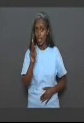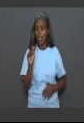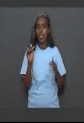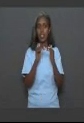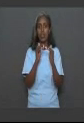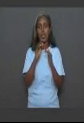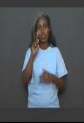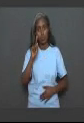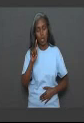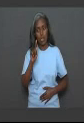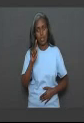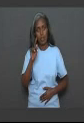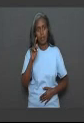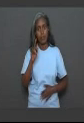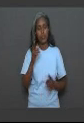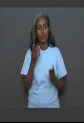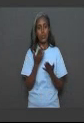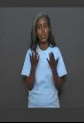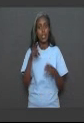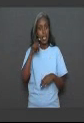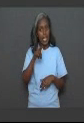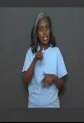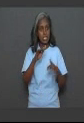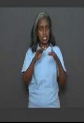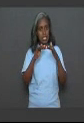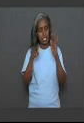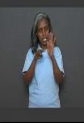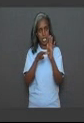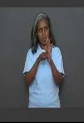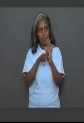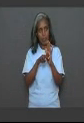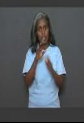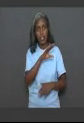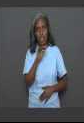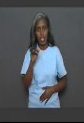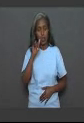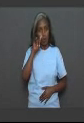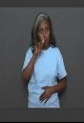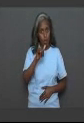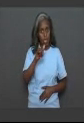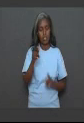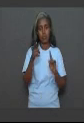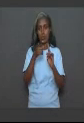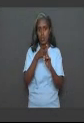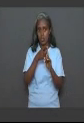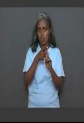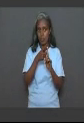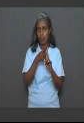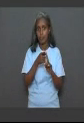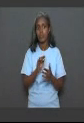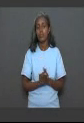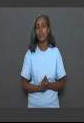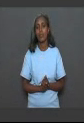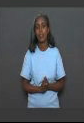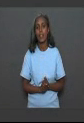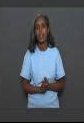k equals 1 where x is negative and y positive,